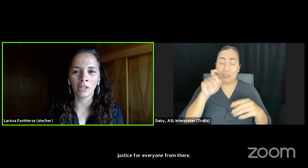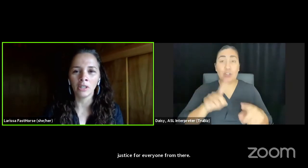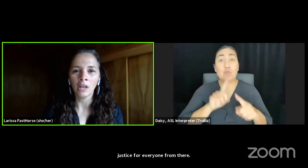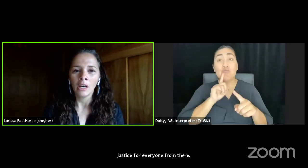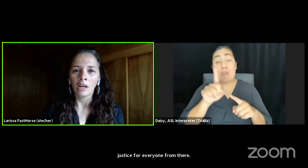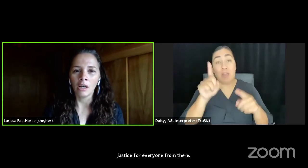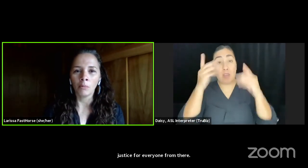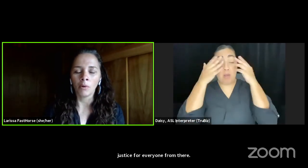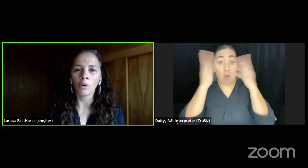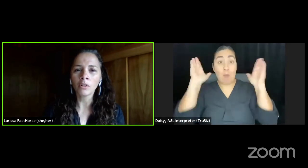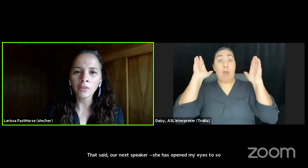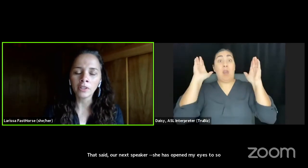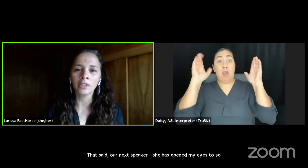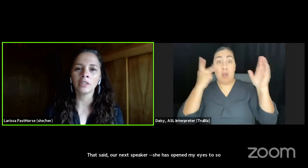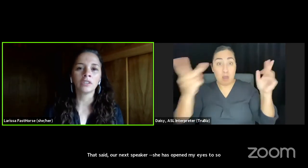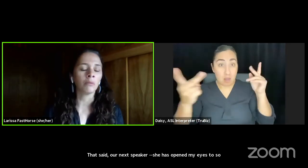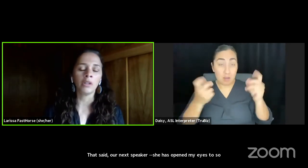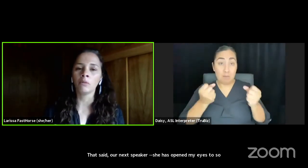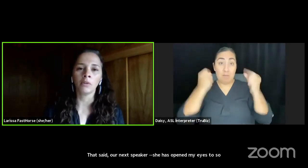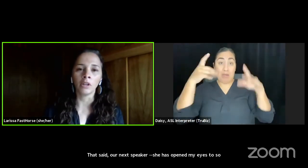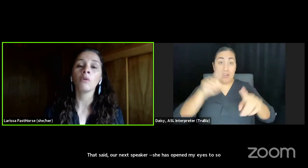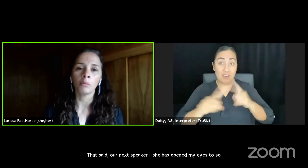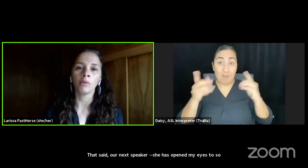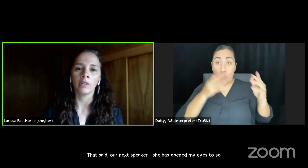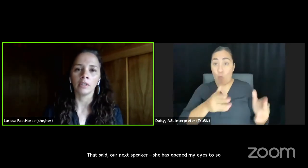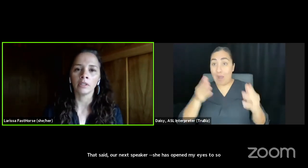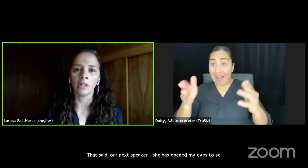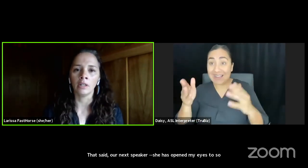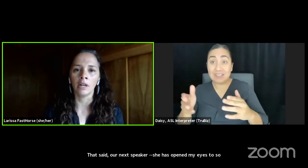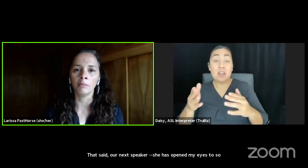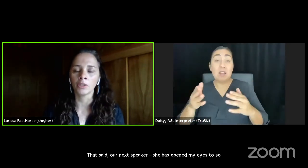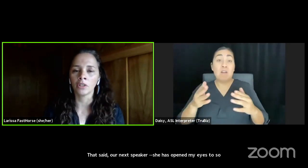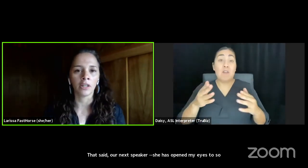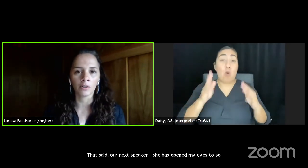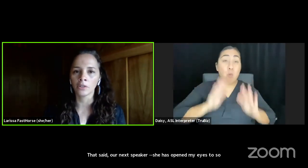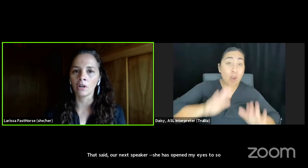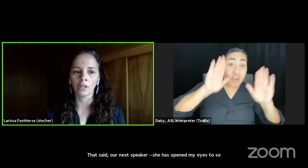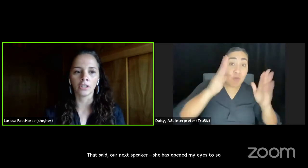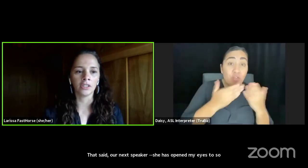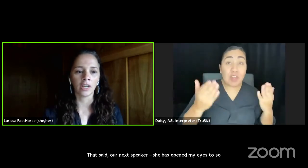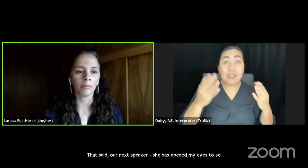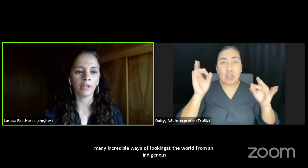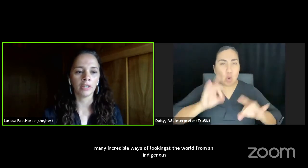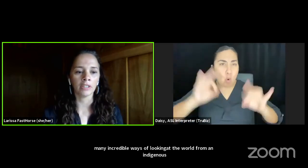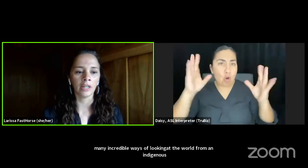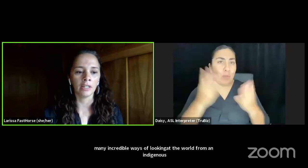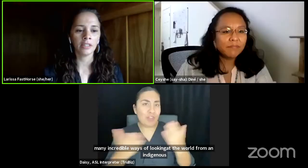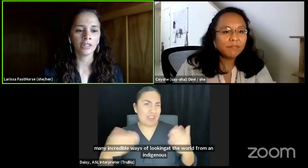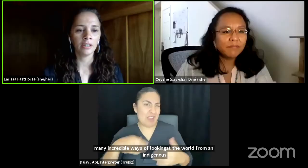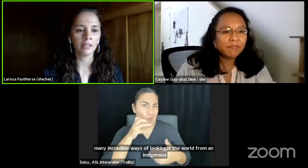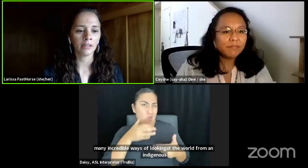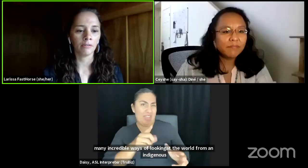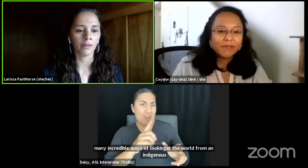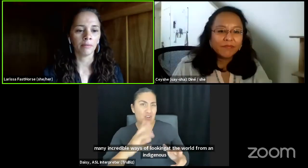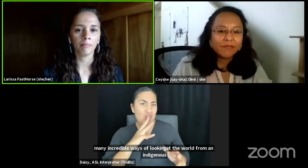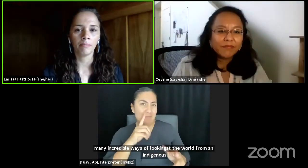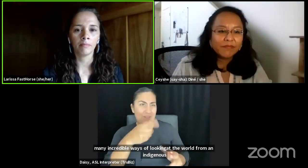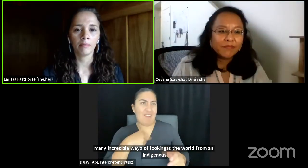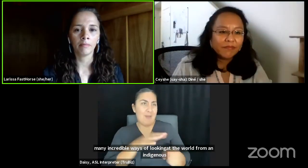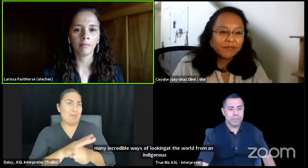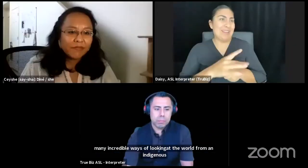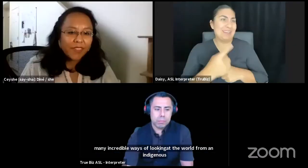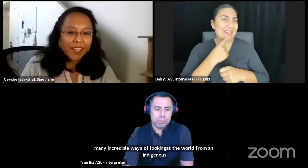Arizona, so many wonderful things and so many really horrible things. And I'm just gonna let her talk because she's got plenty to say. Ceyshe, go for